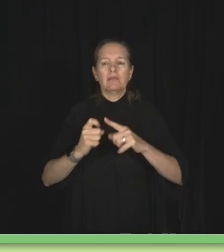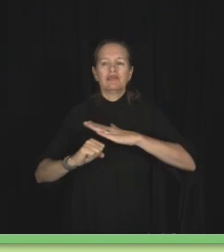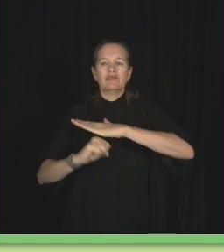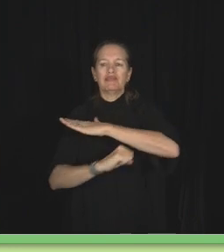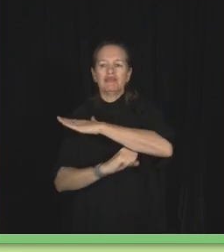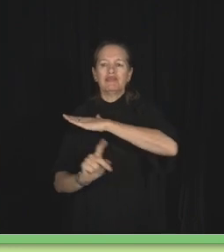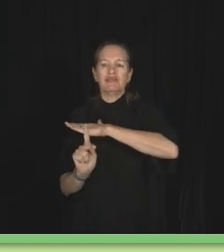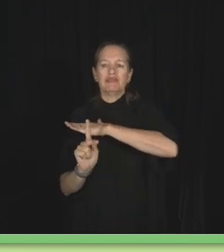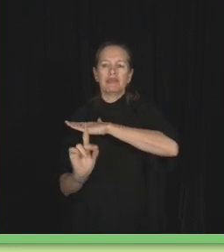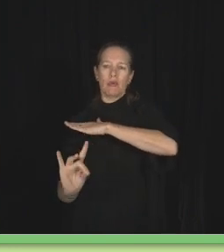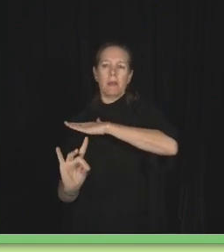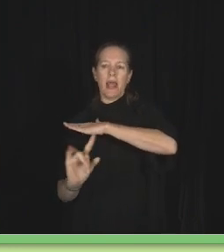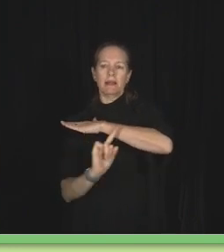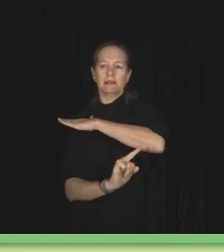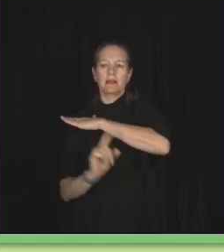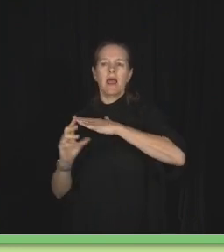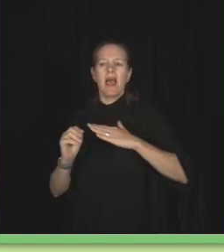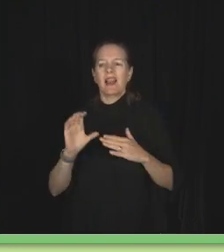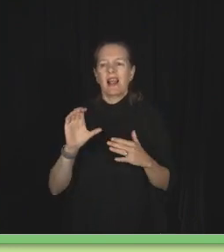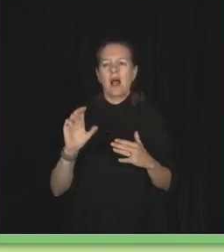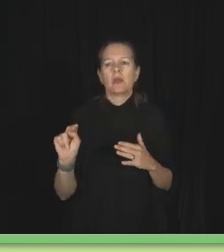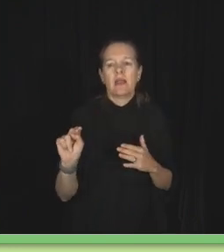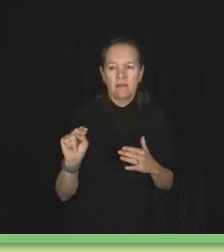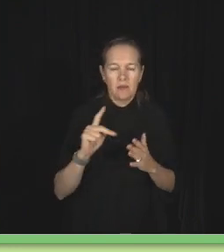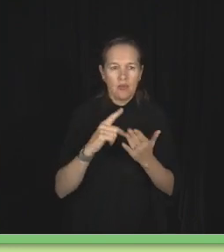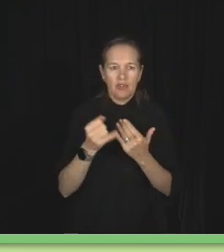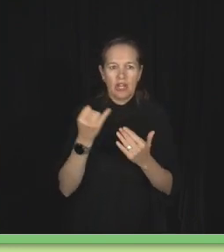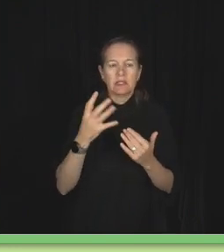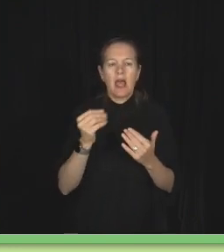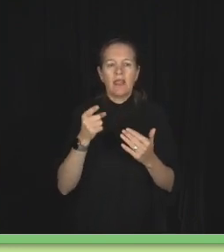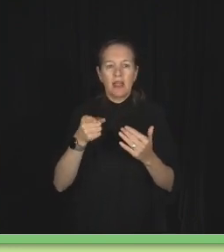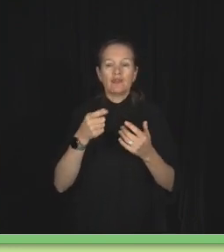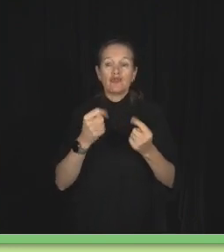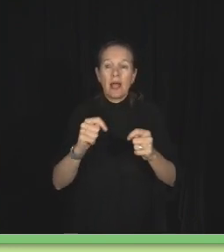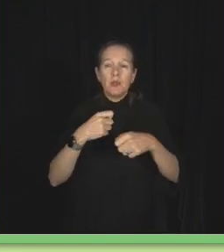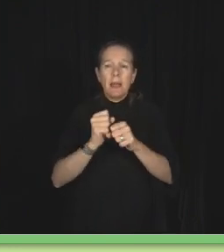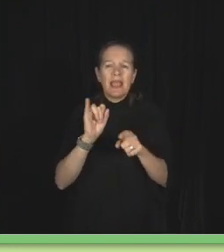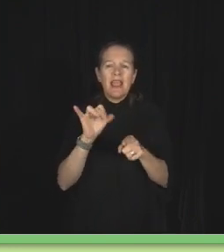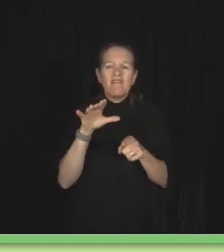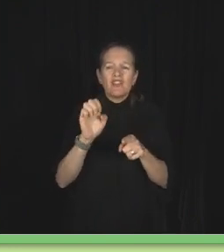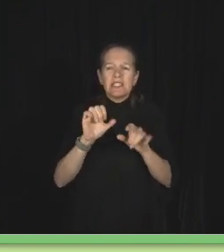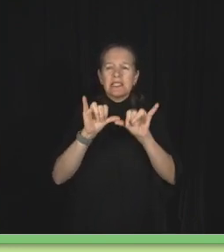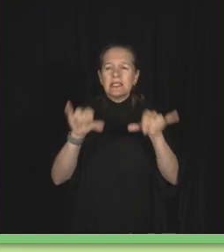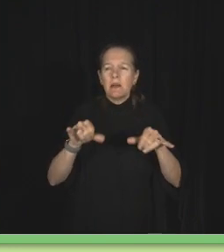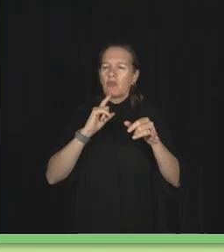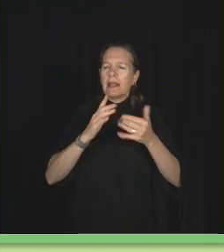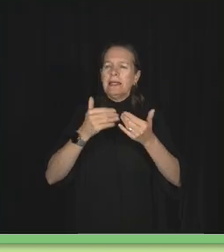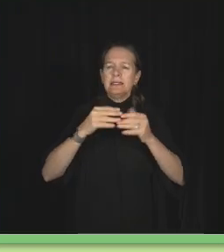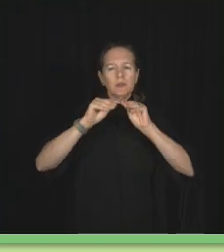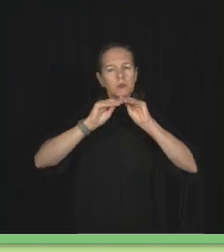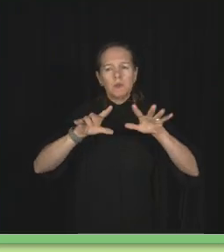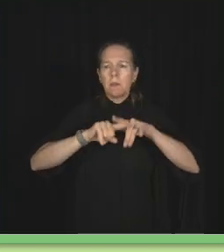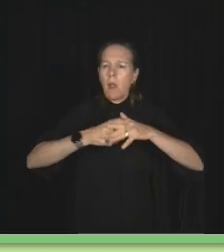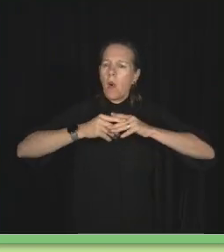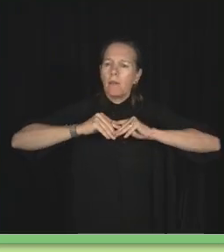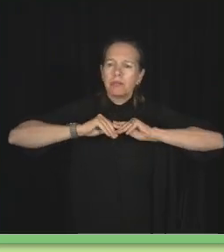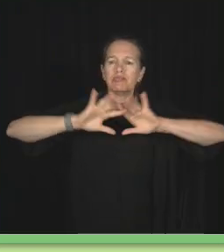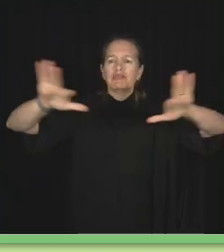native projects, and they are working to make inference systems really easy to deploy and scale and standardize. So